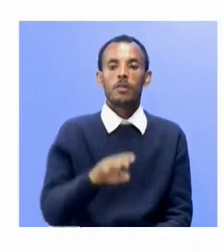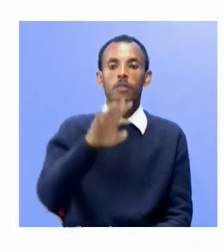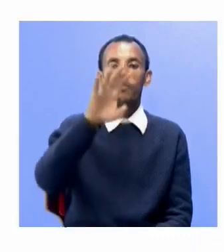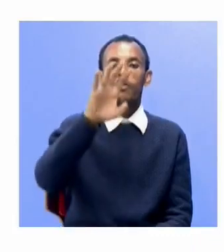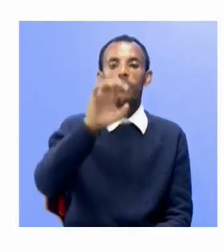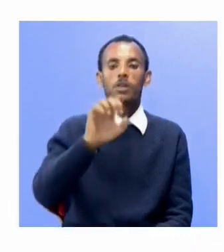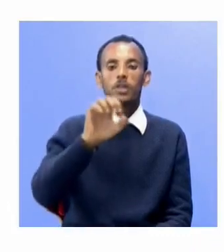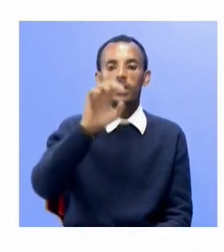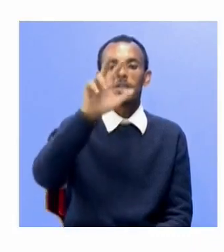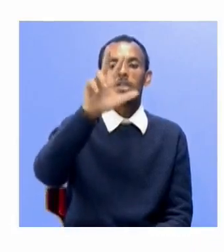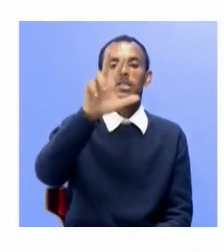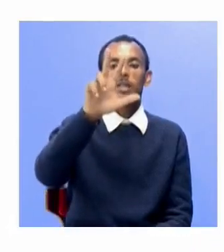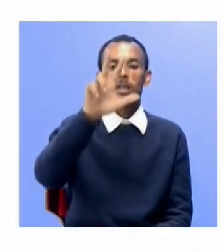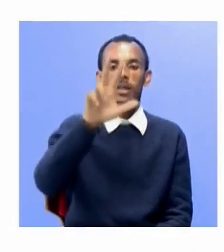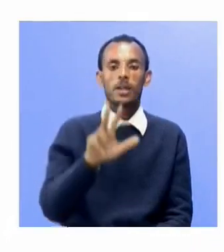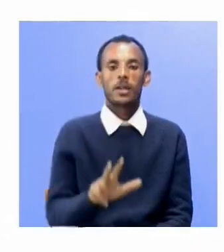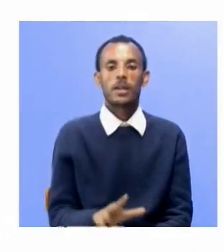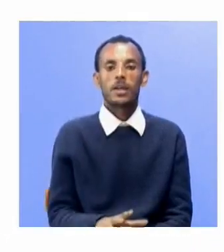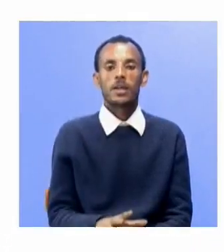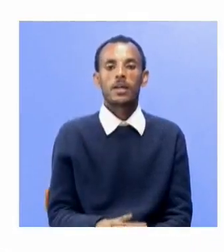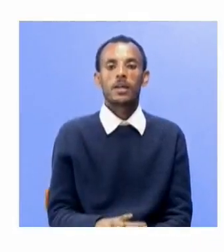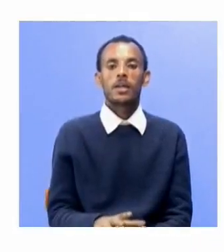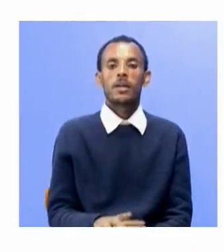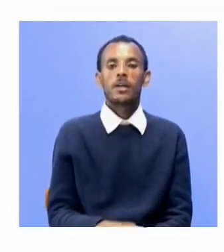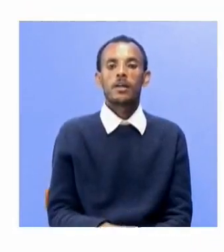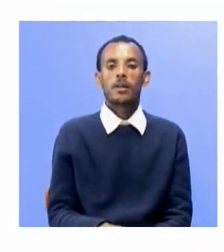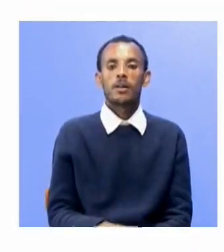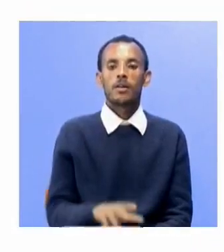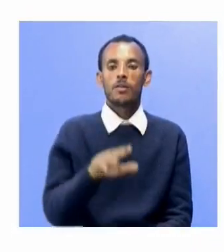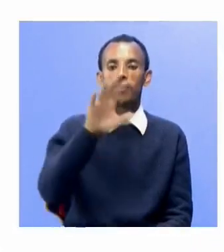43 in kg, 43,